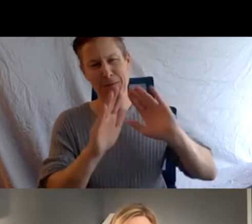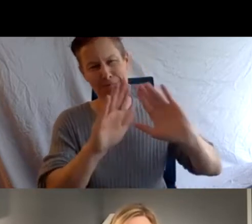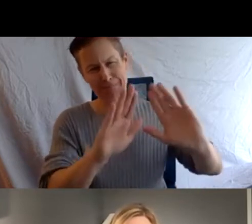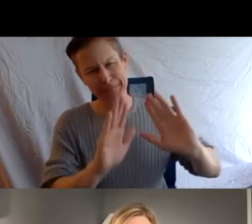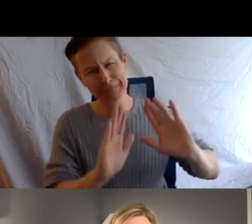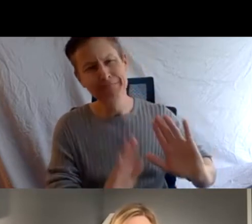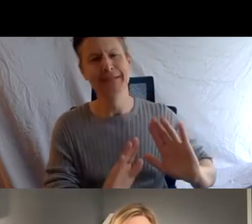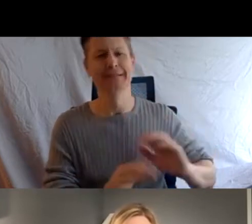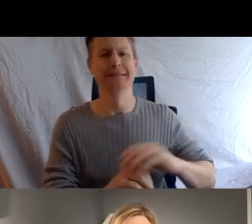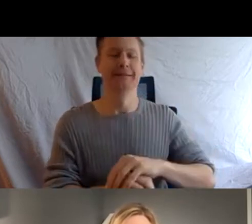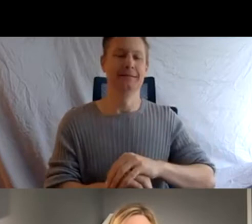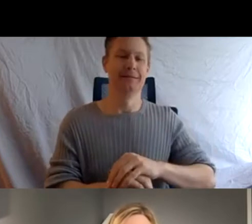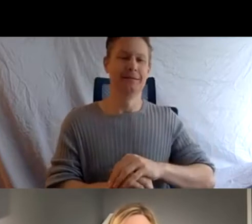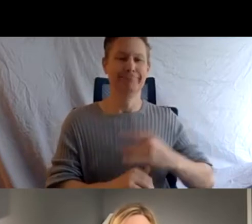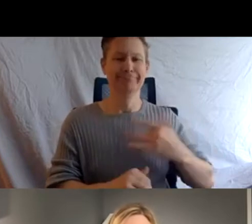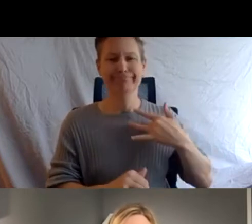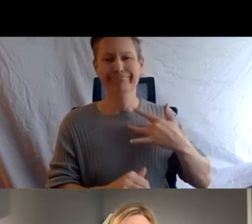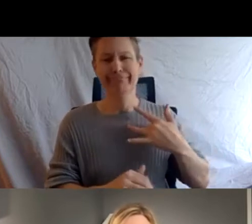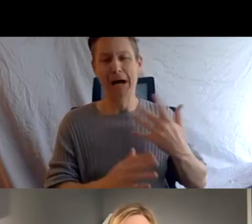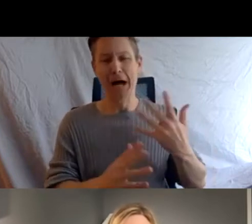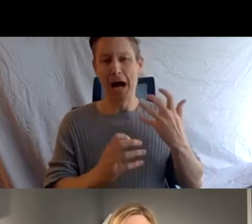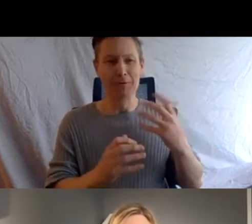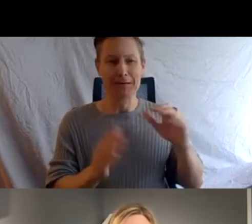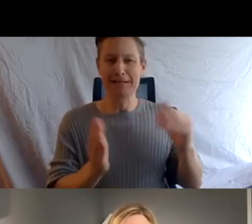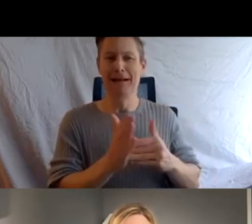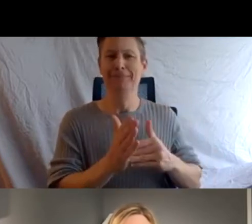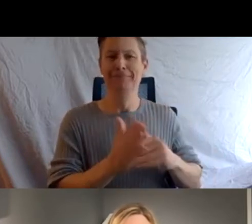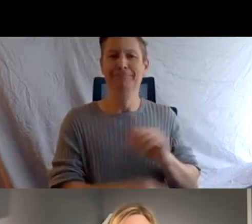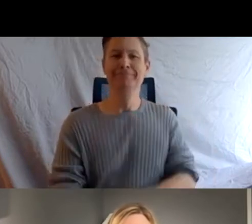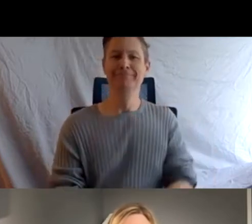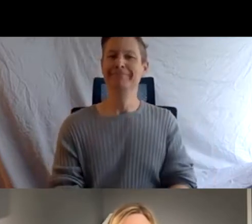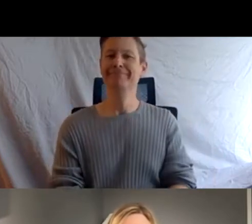amazing experience, and I'd love to do it all over again.